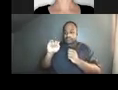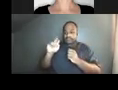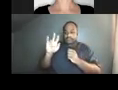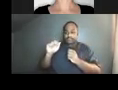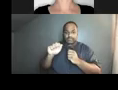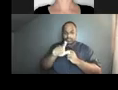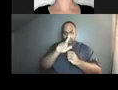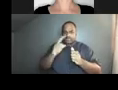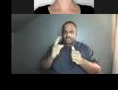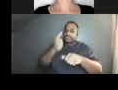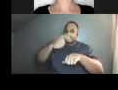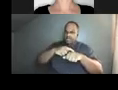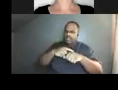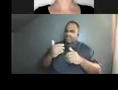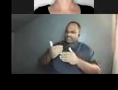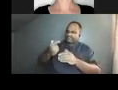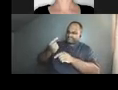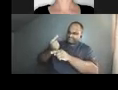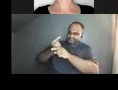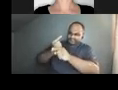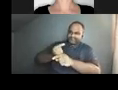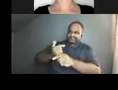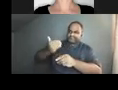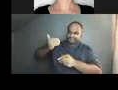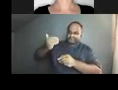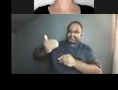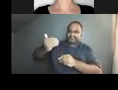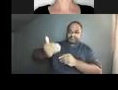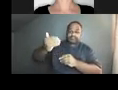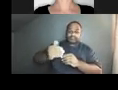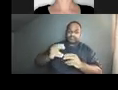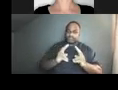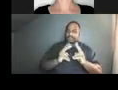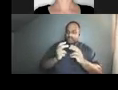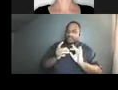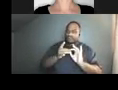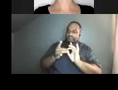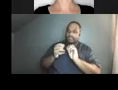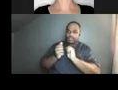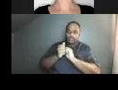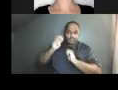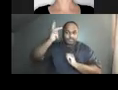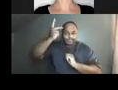It became regular, and it's of course very, very, very politicized. But it's mainly